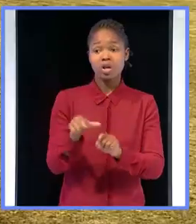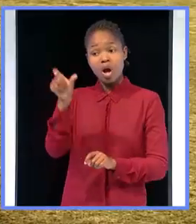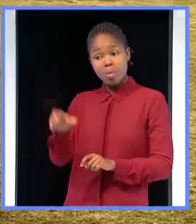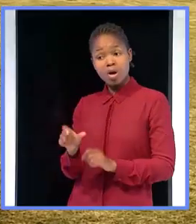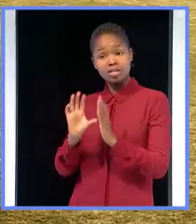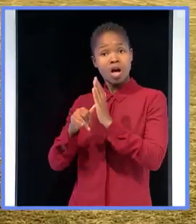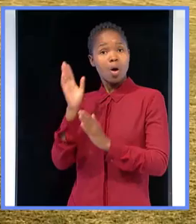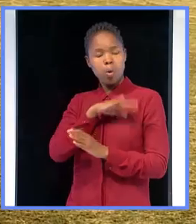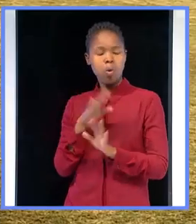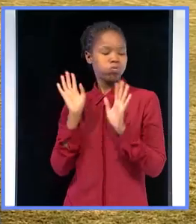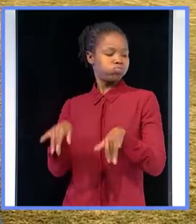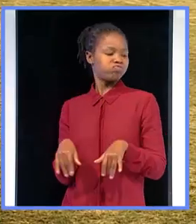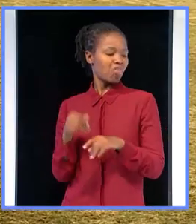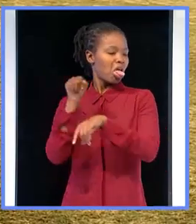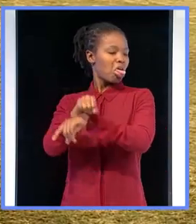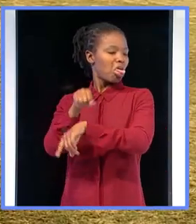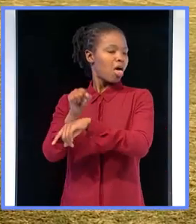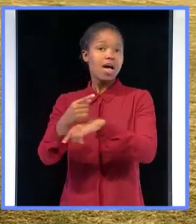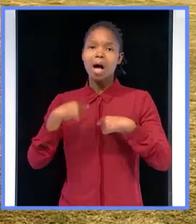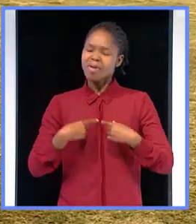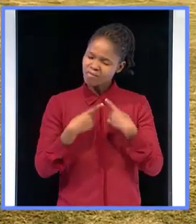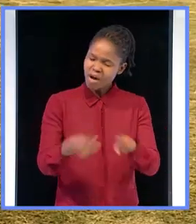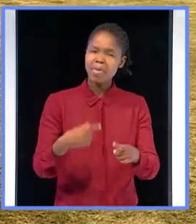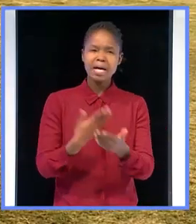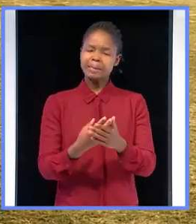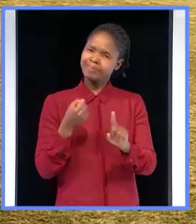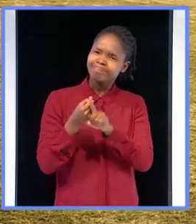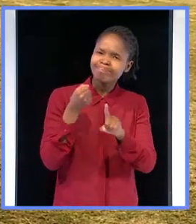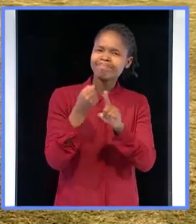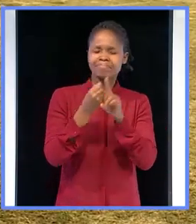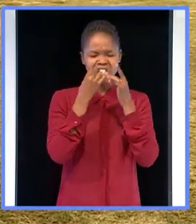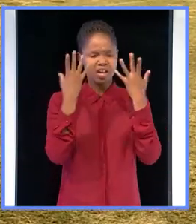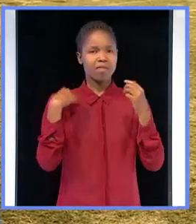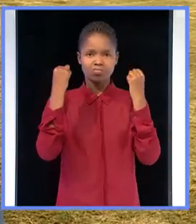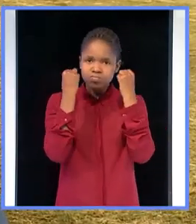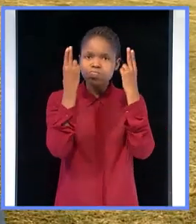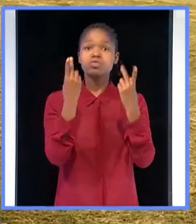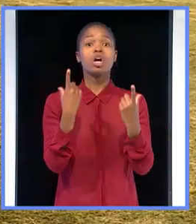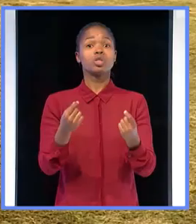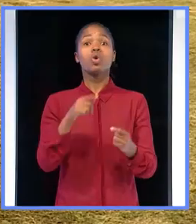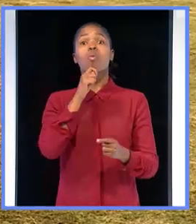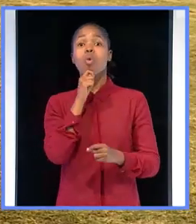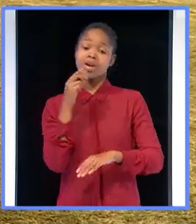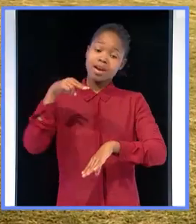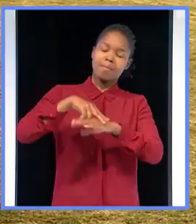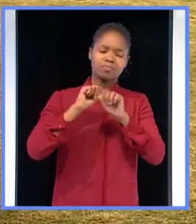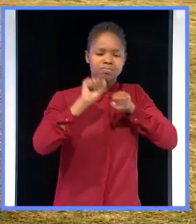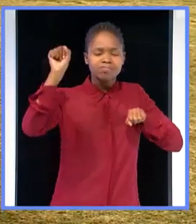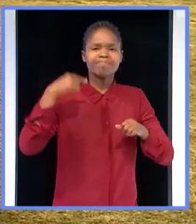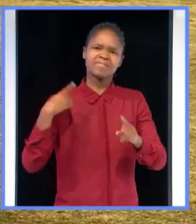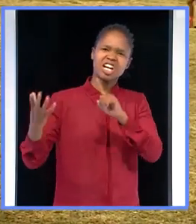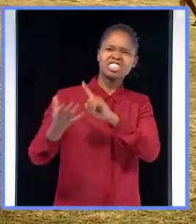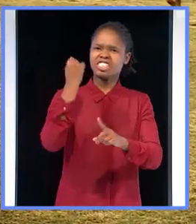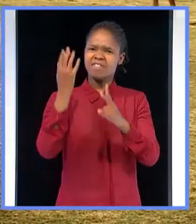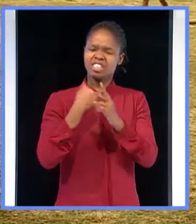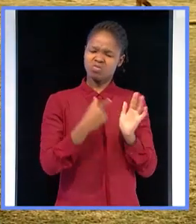up and just live his normal life. For us, we have to work twice as hard. Say, listen, today if I wake up, I'm going to get by this field. I'm going to show